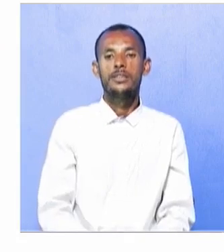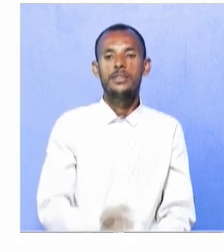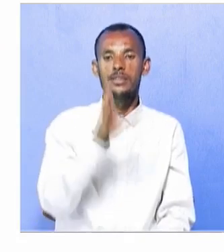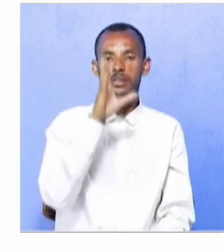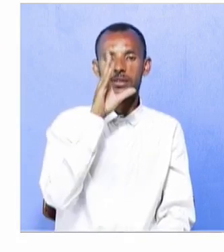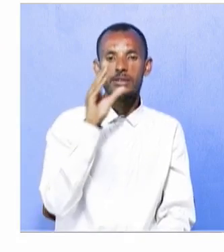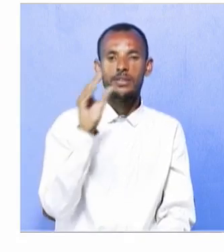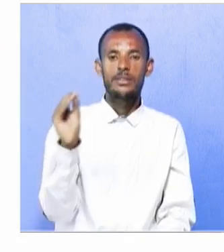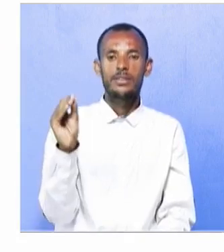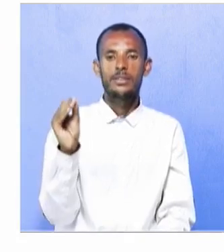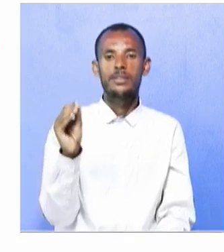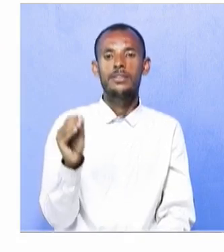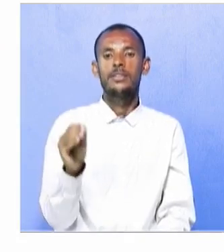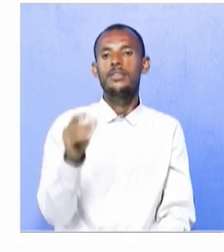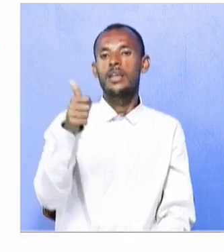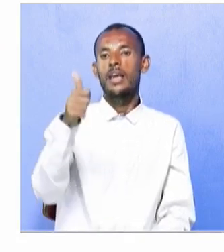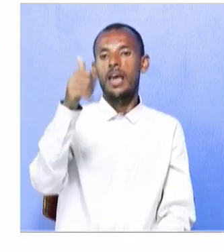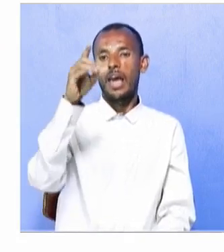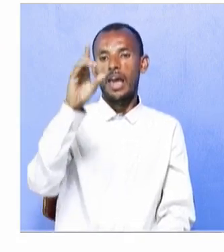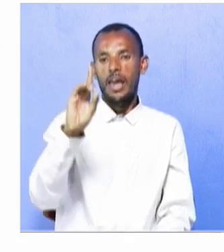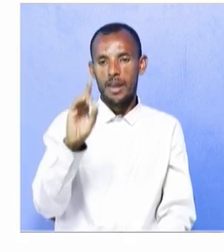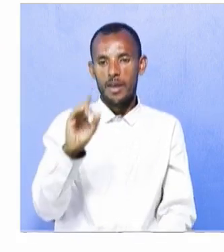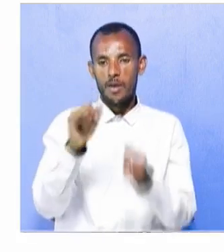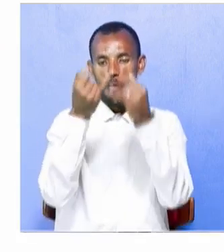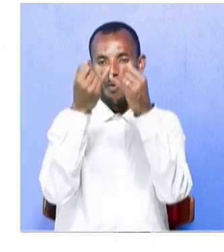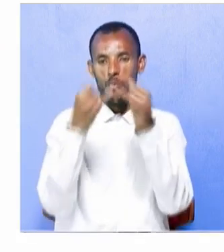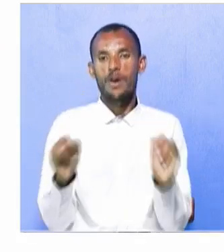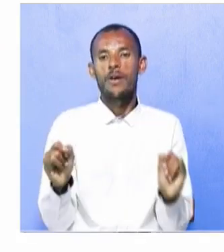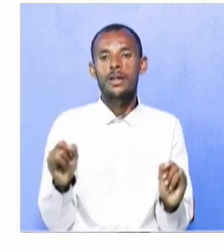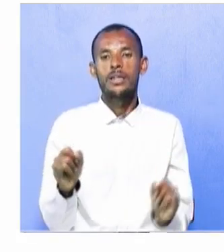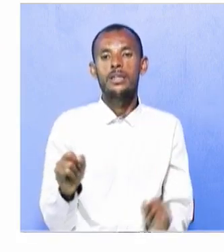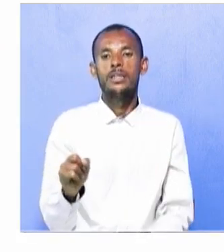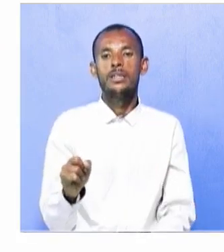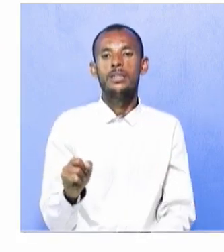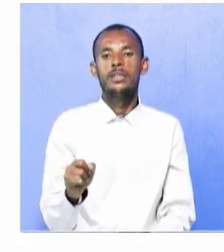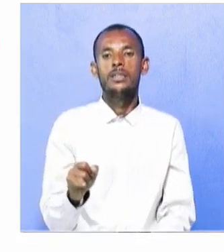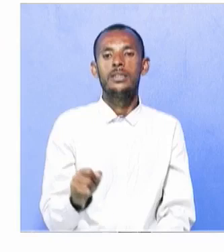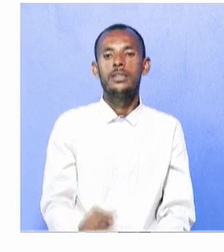and AD over